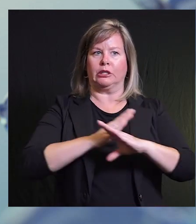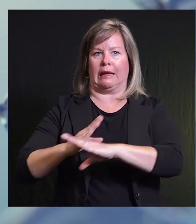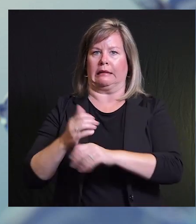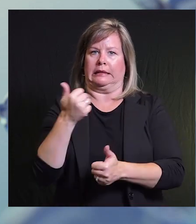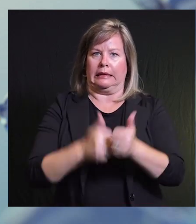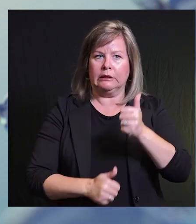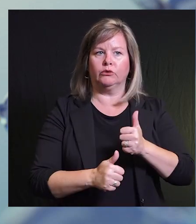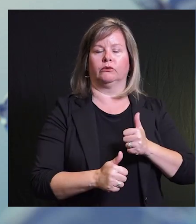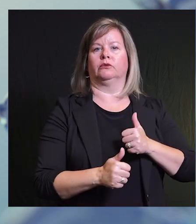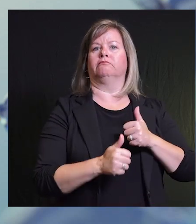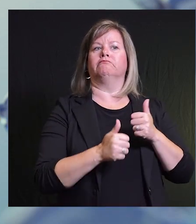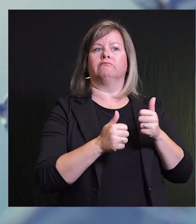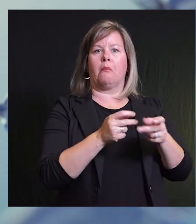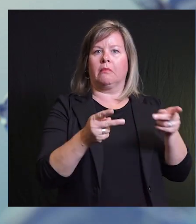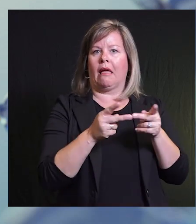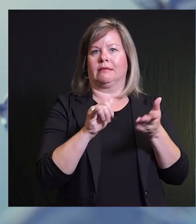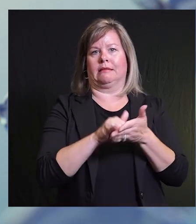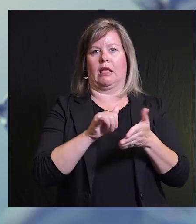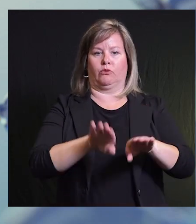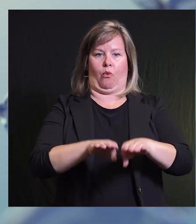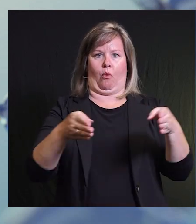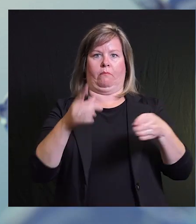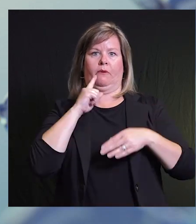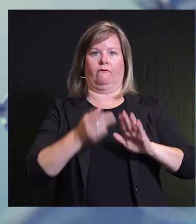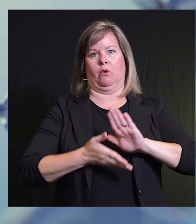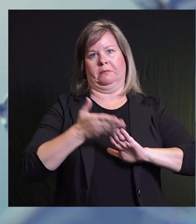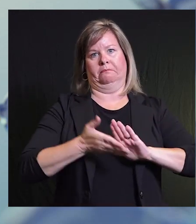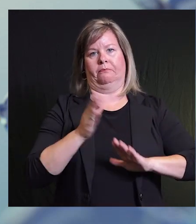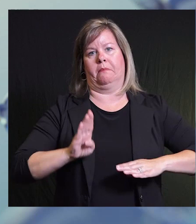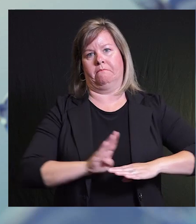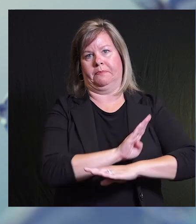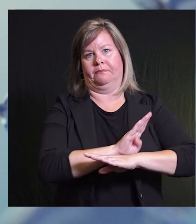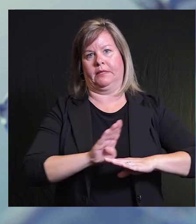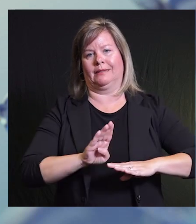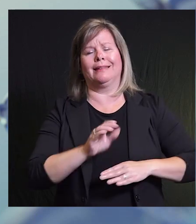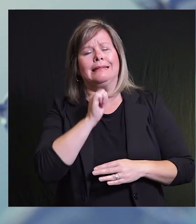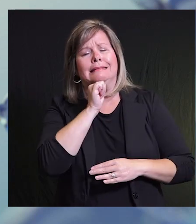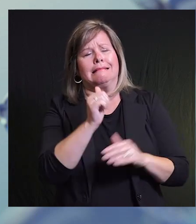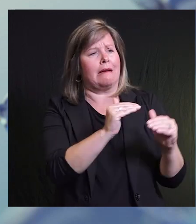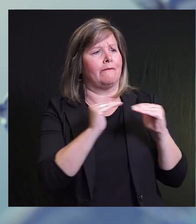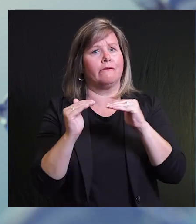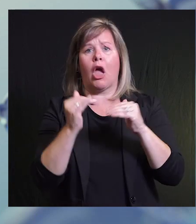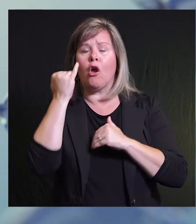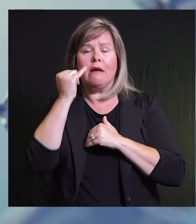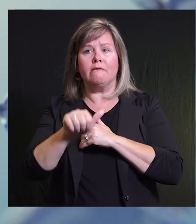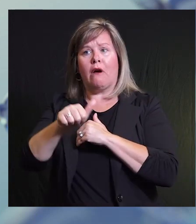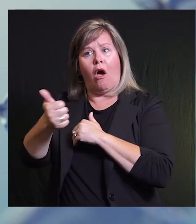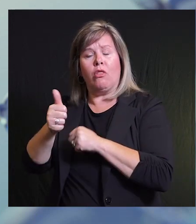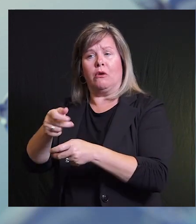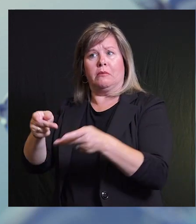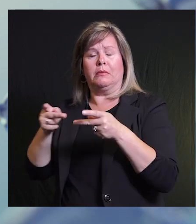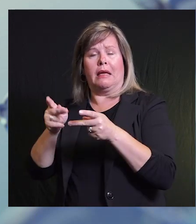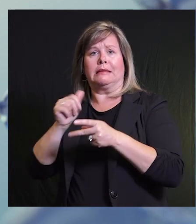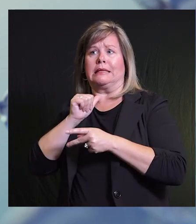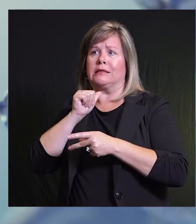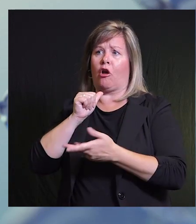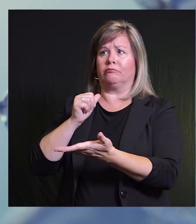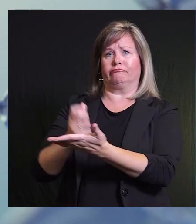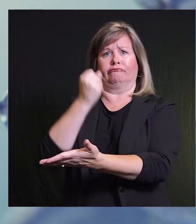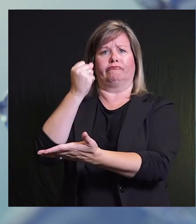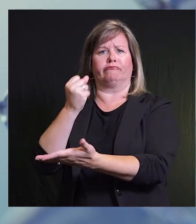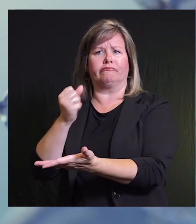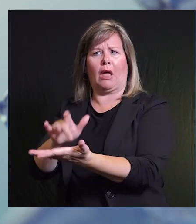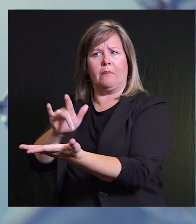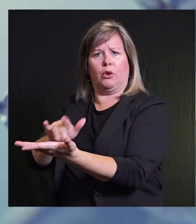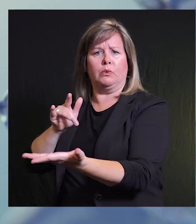as well. It's not fair to anyone if others are abusing the current opportunities that we have to